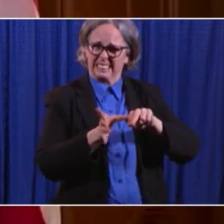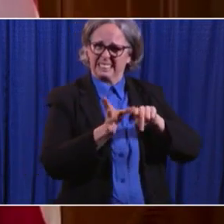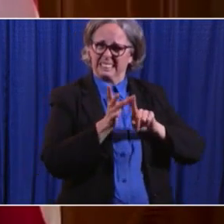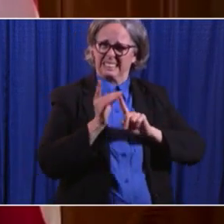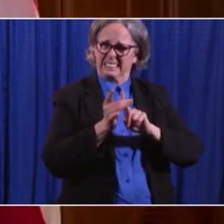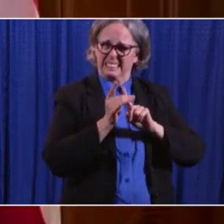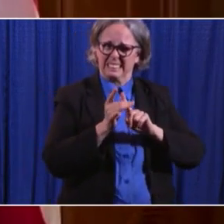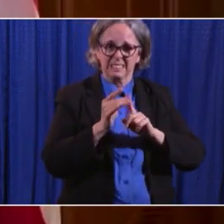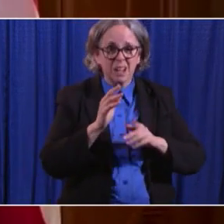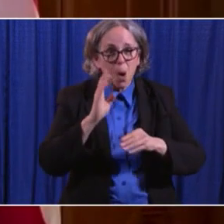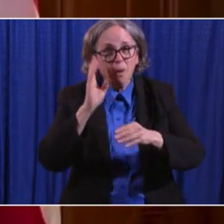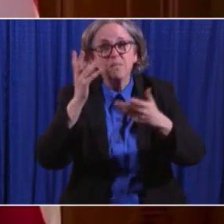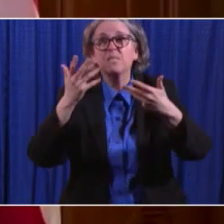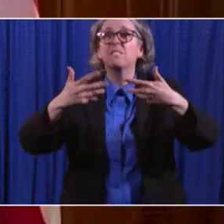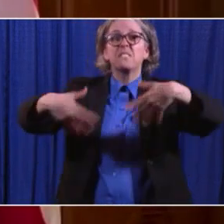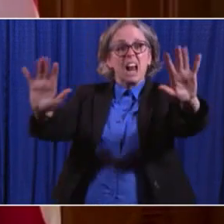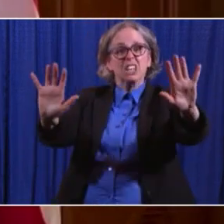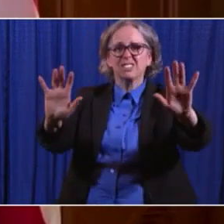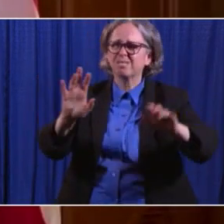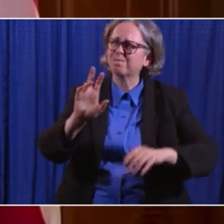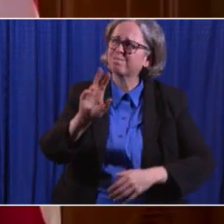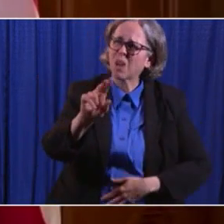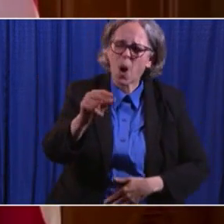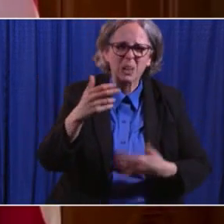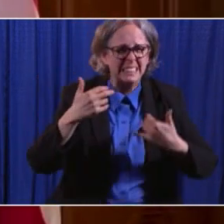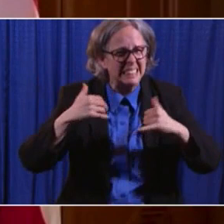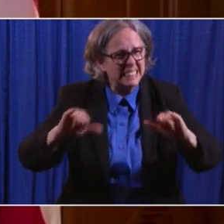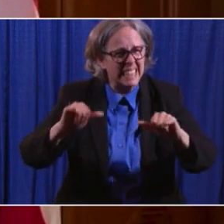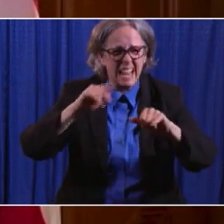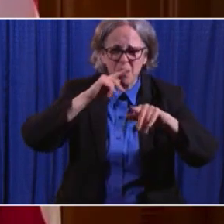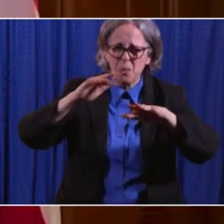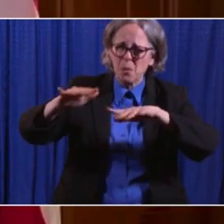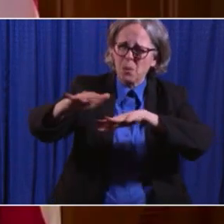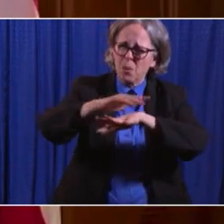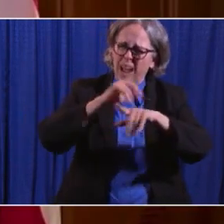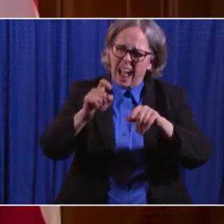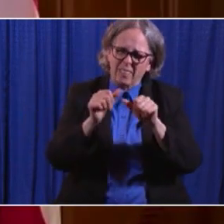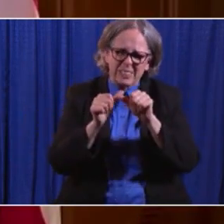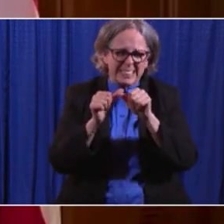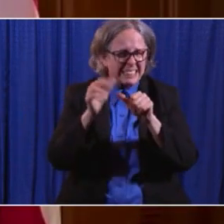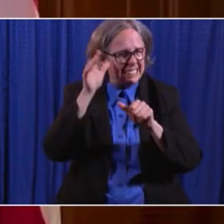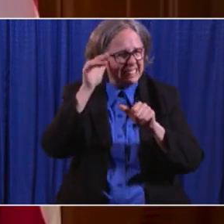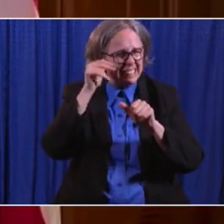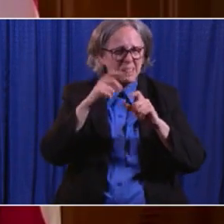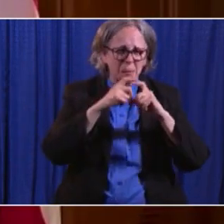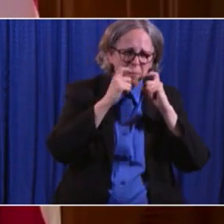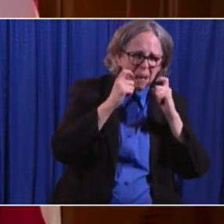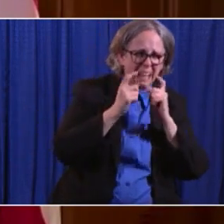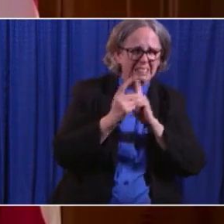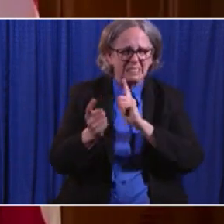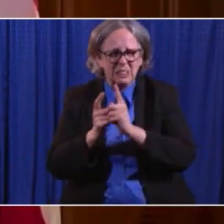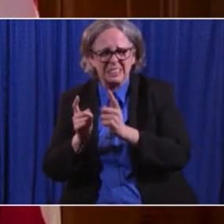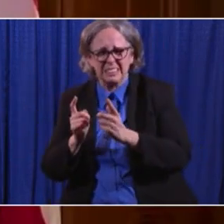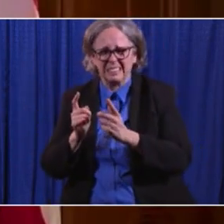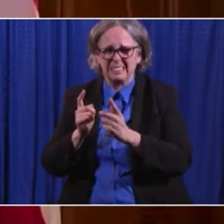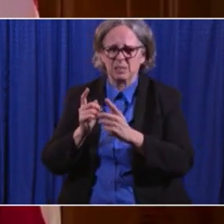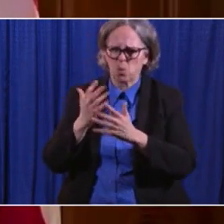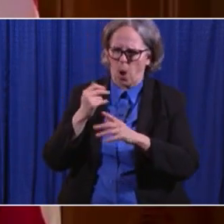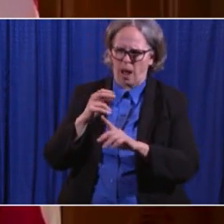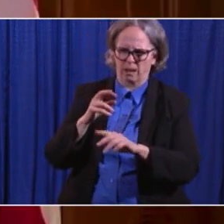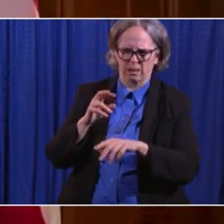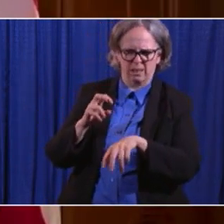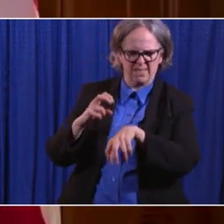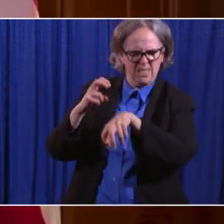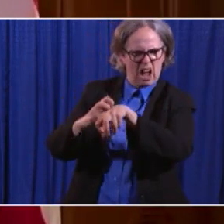gone, and we just have to treat it. We have to treat it with respect. That's all. It's